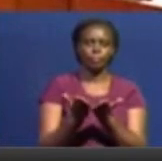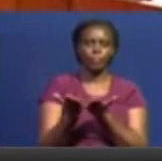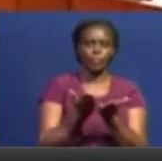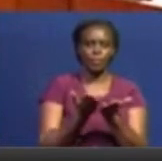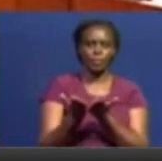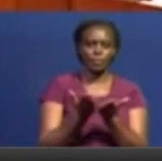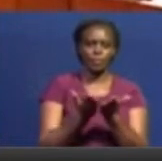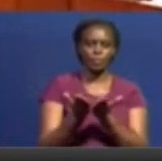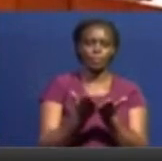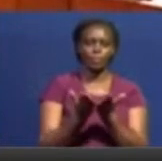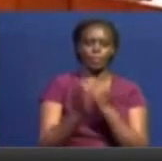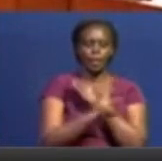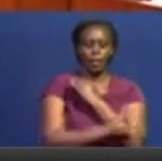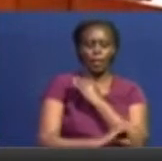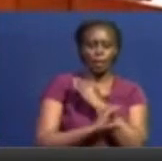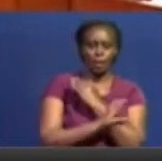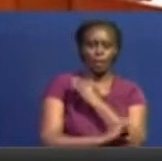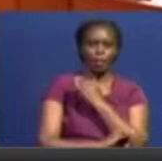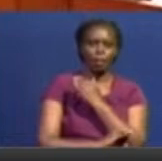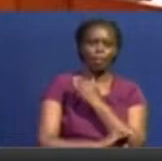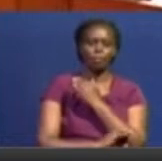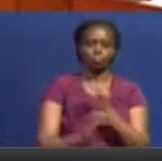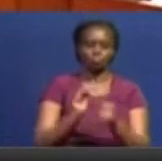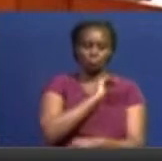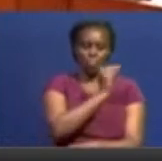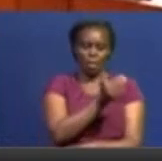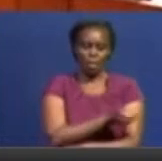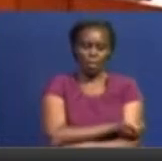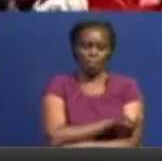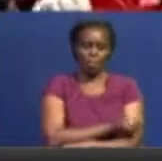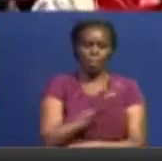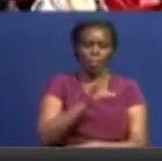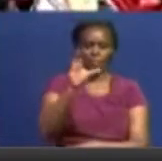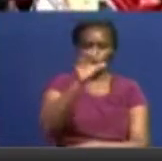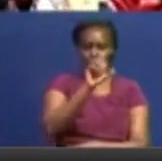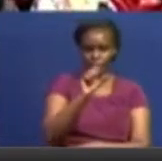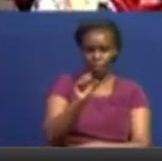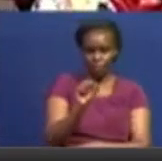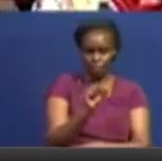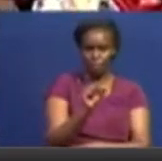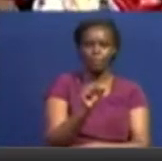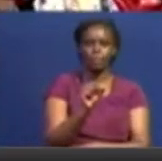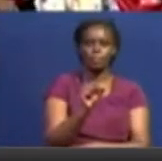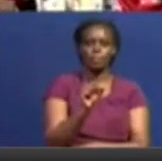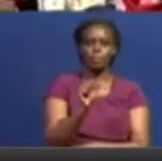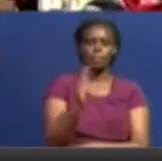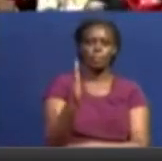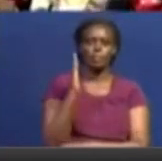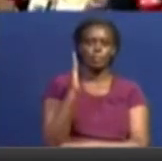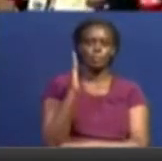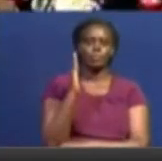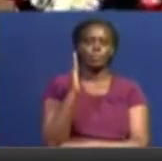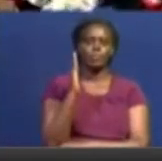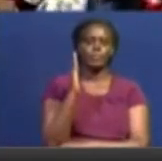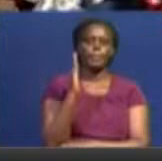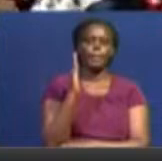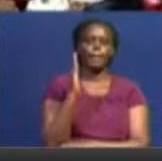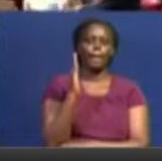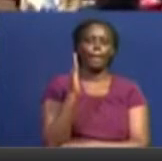serving the country in that capacity as the Cabinet Secretary for Interior.